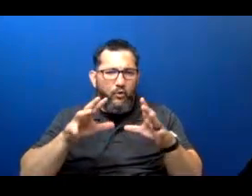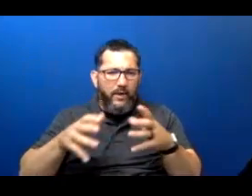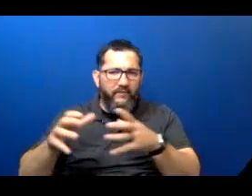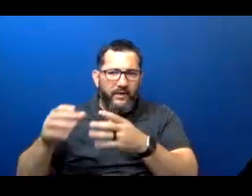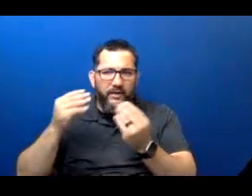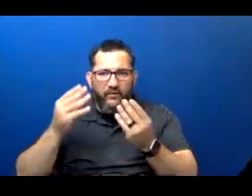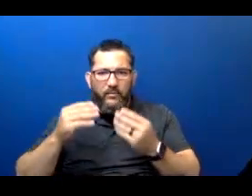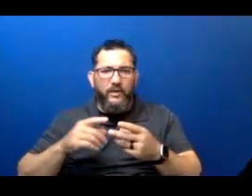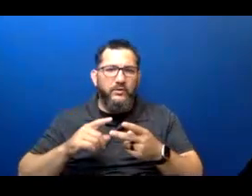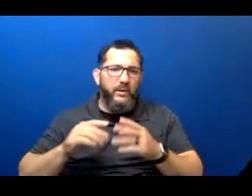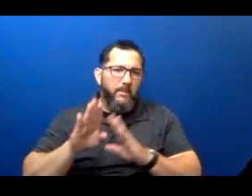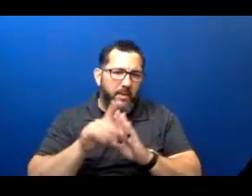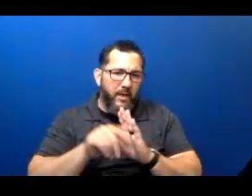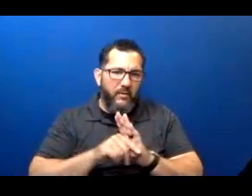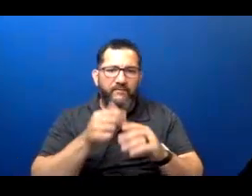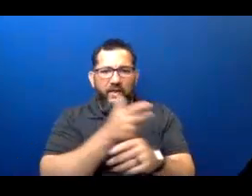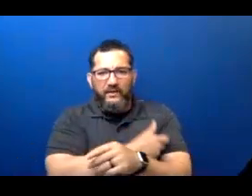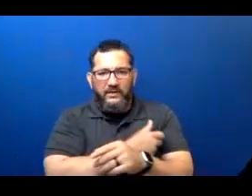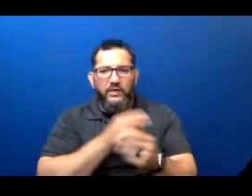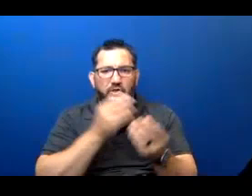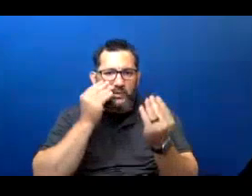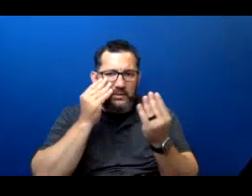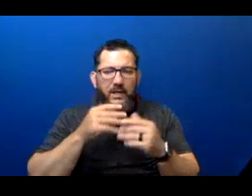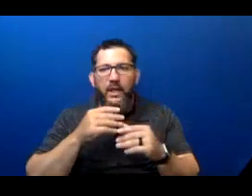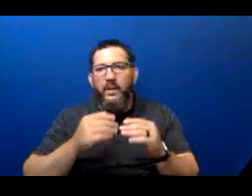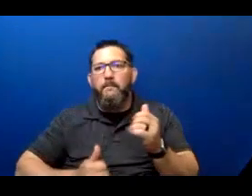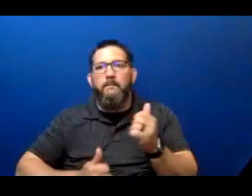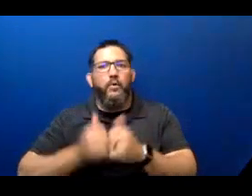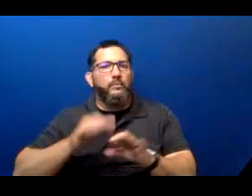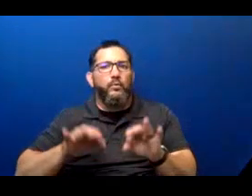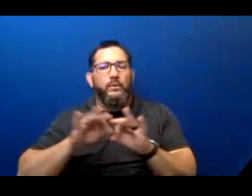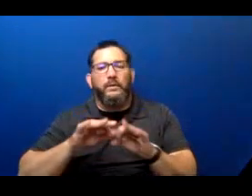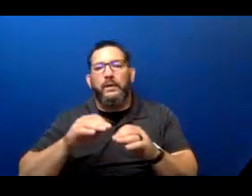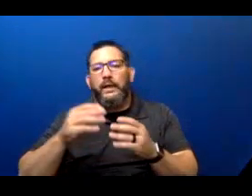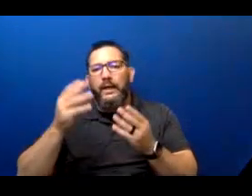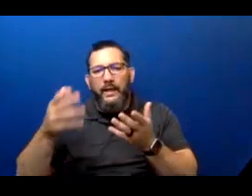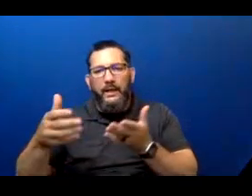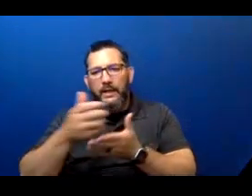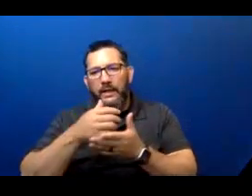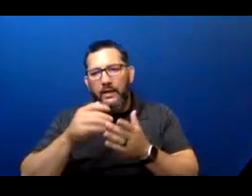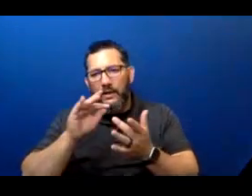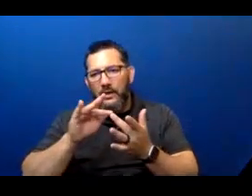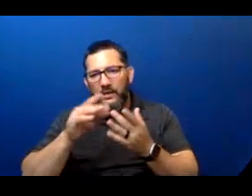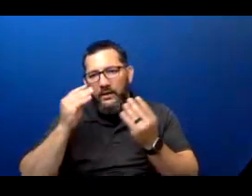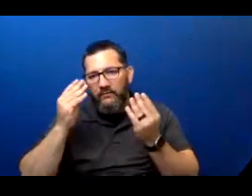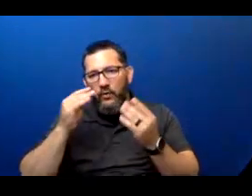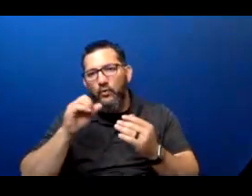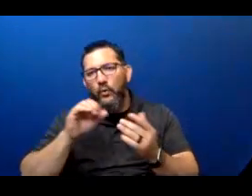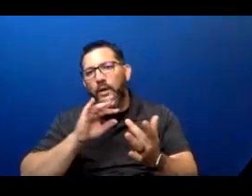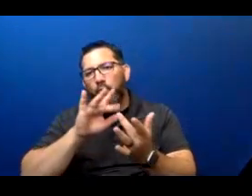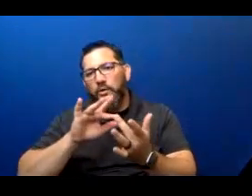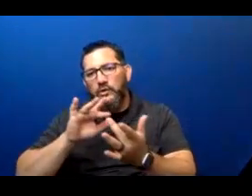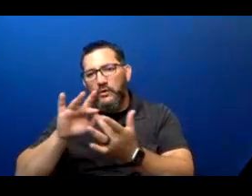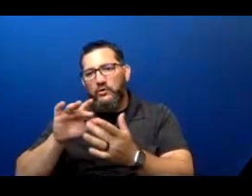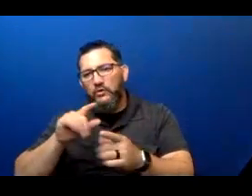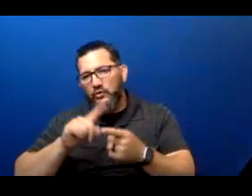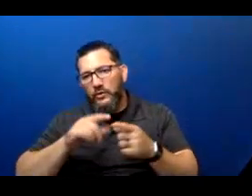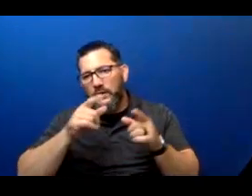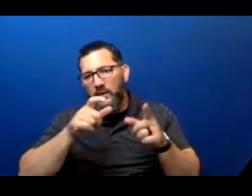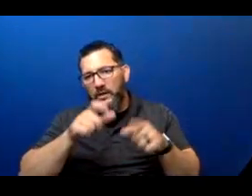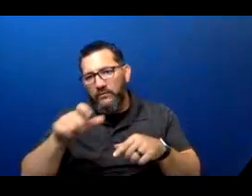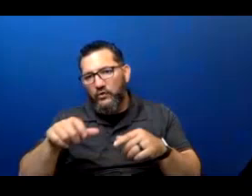status data, and most importantly, to collect contact information so I could reach out to the individuals and